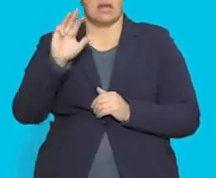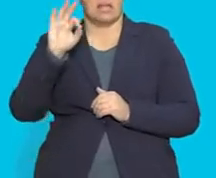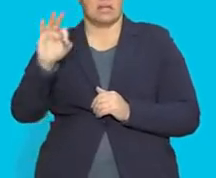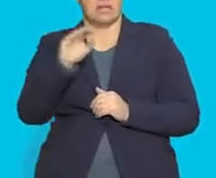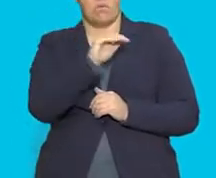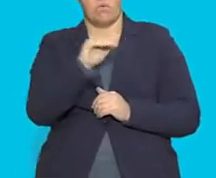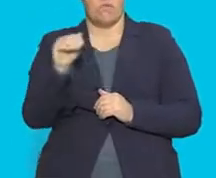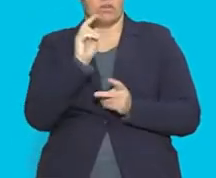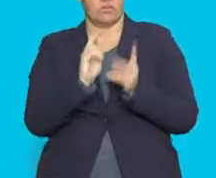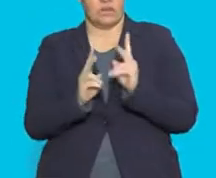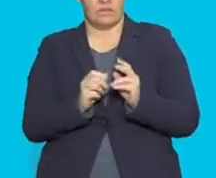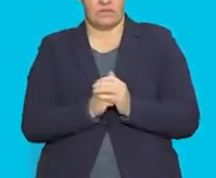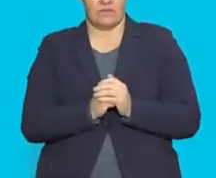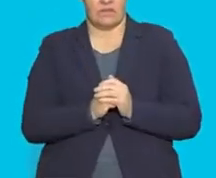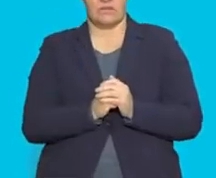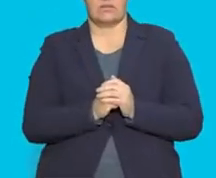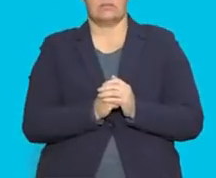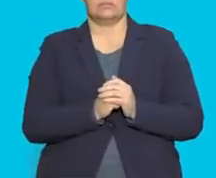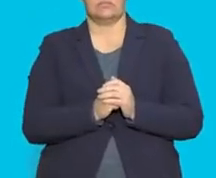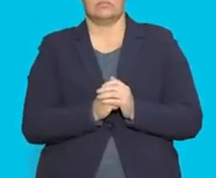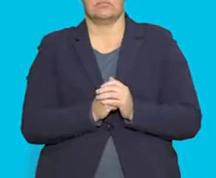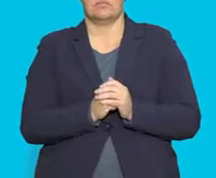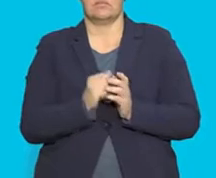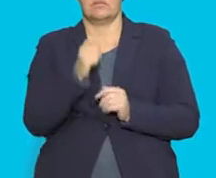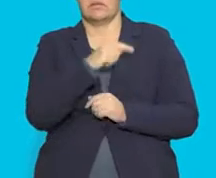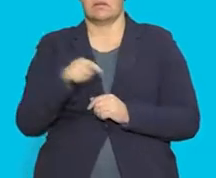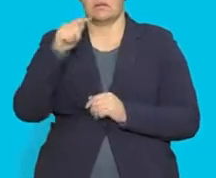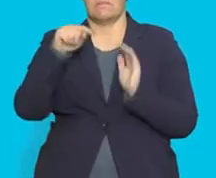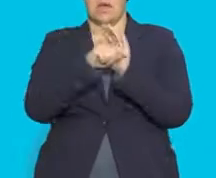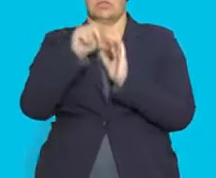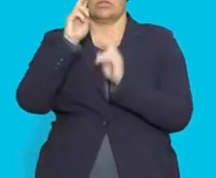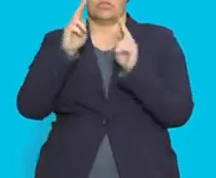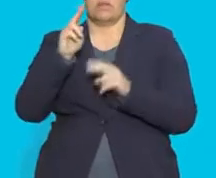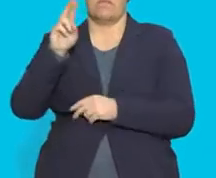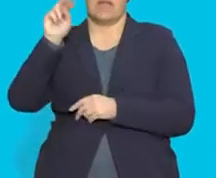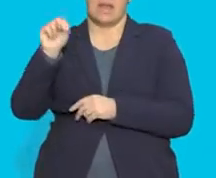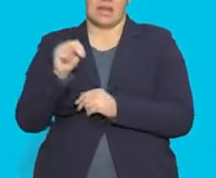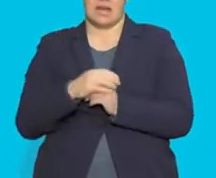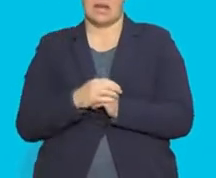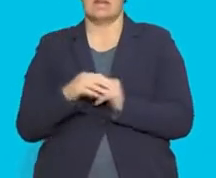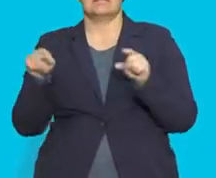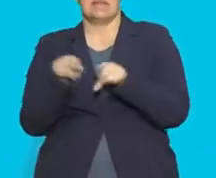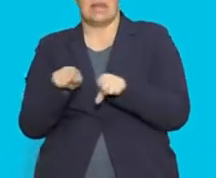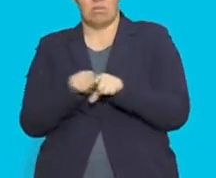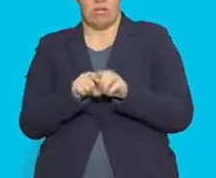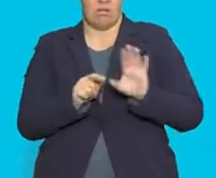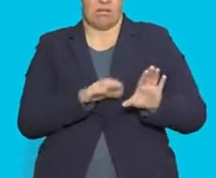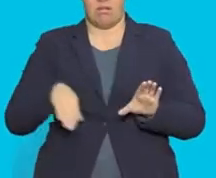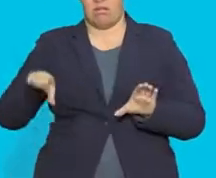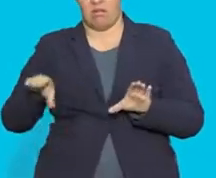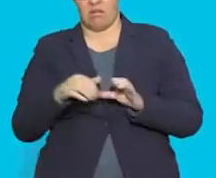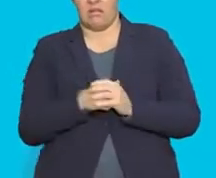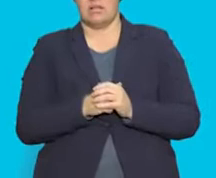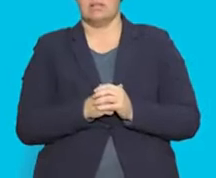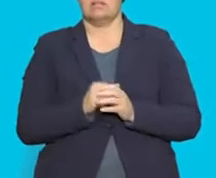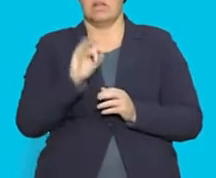0,093 over 12 to the exponent of minus 12. N is equals to, I think it was